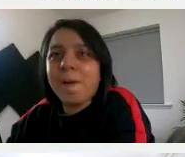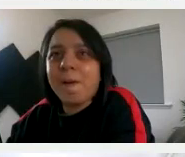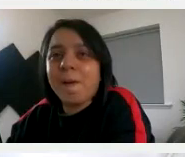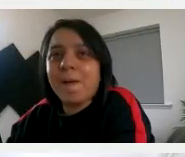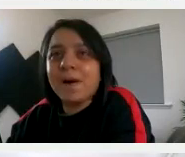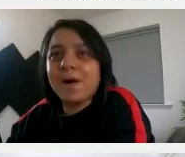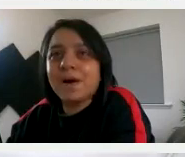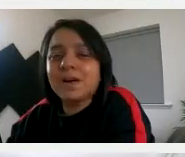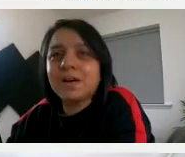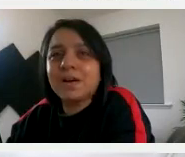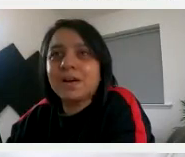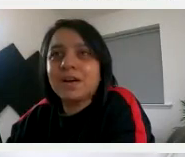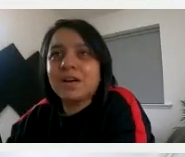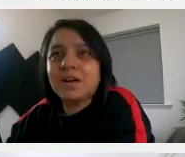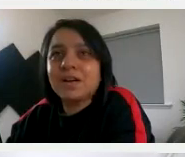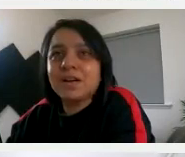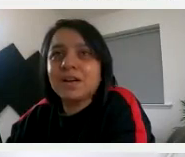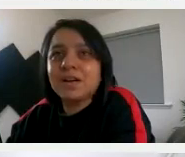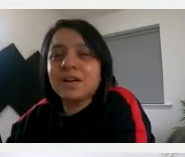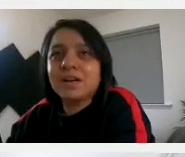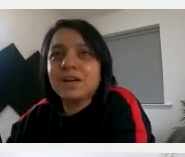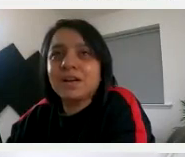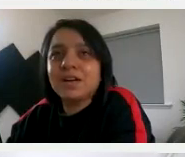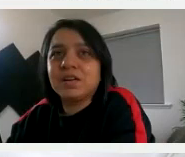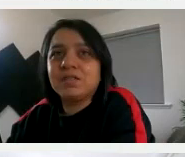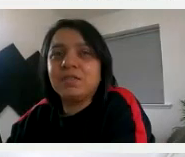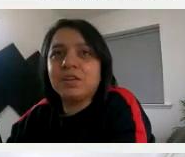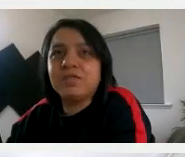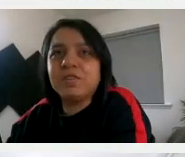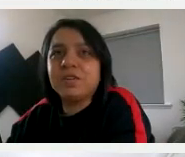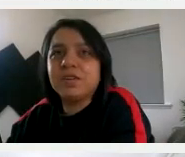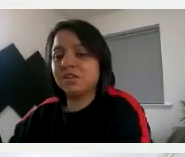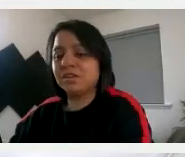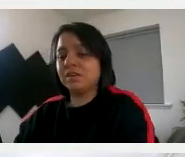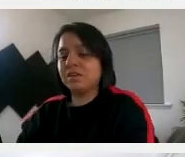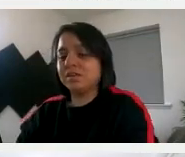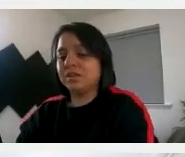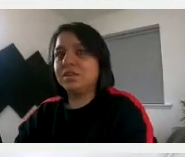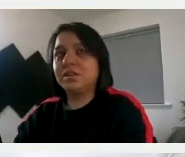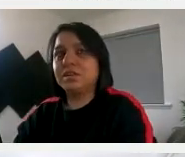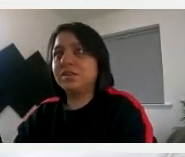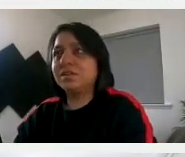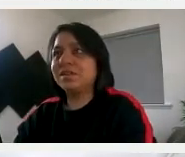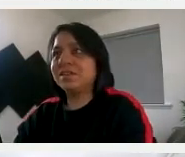It was like a supermarket. Ah, okay. Full-time food. Was that in Sheffield?